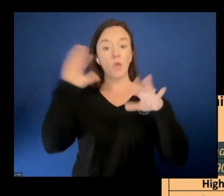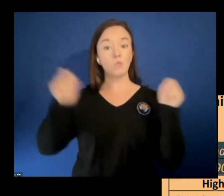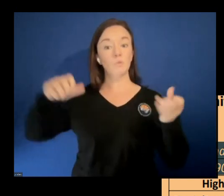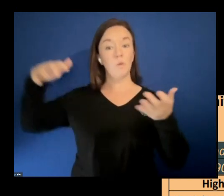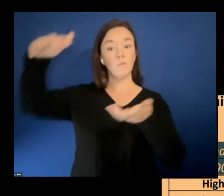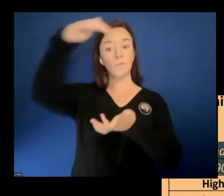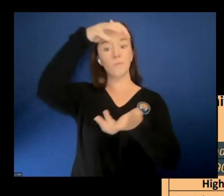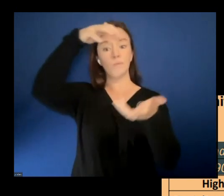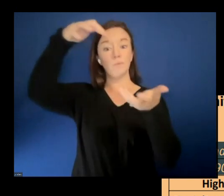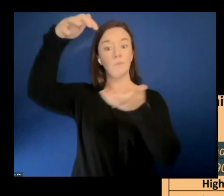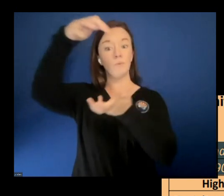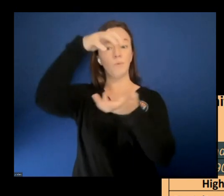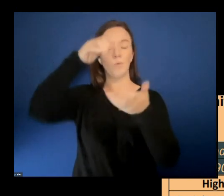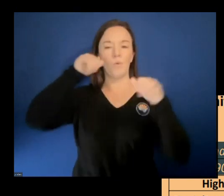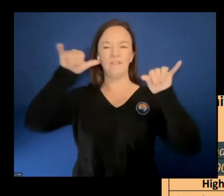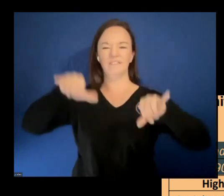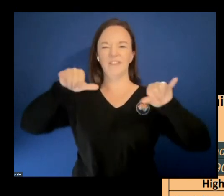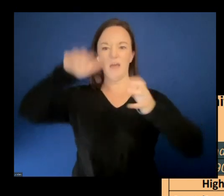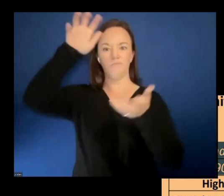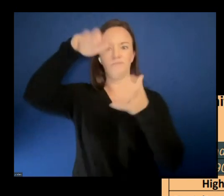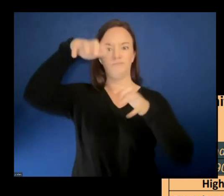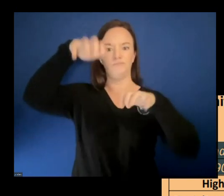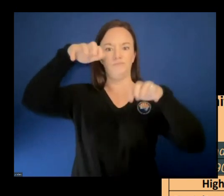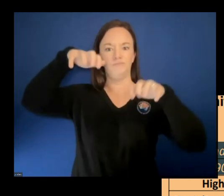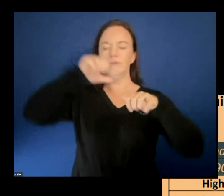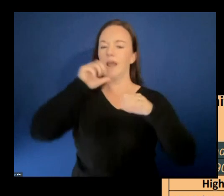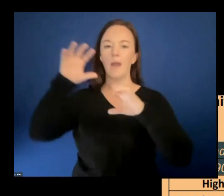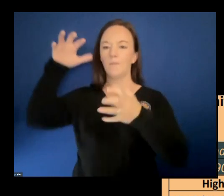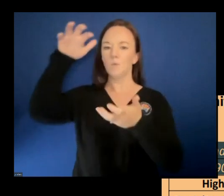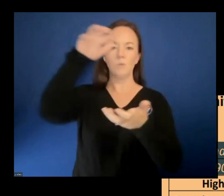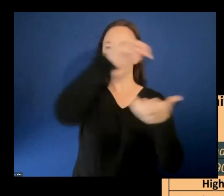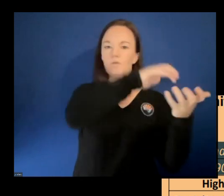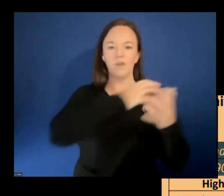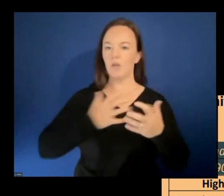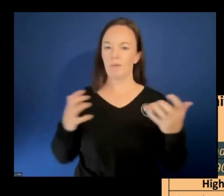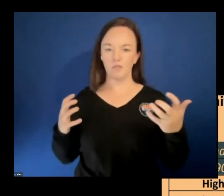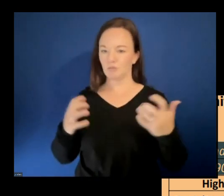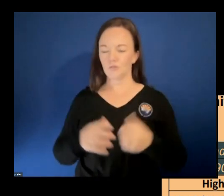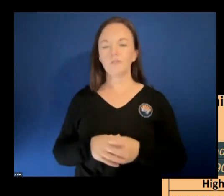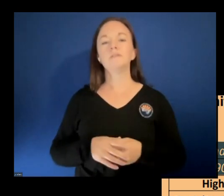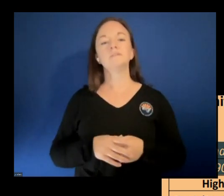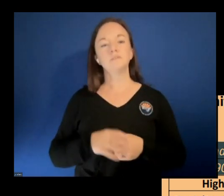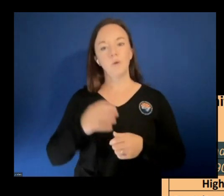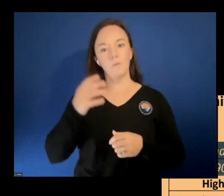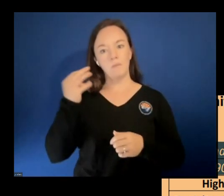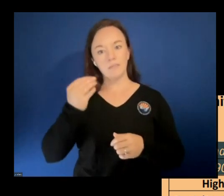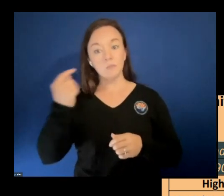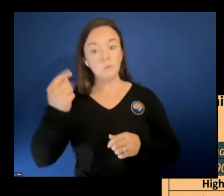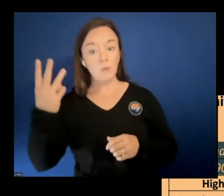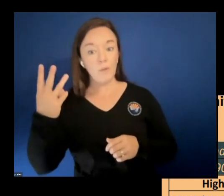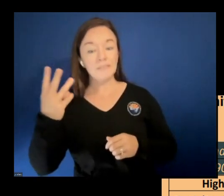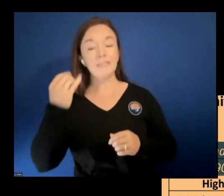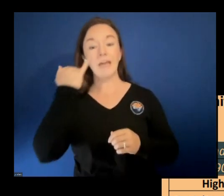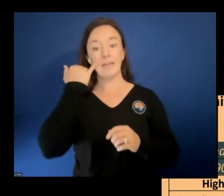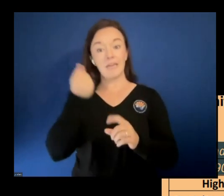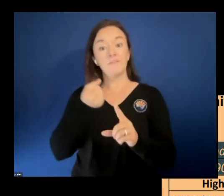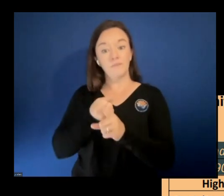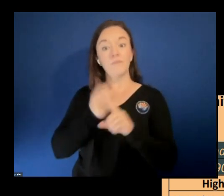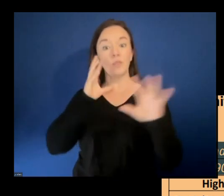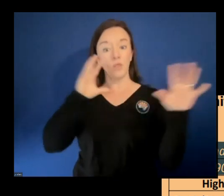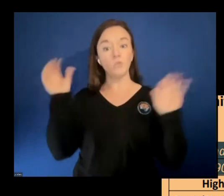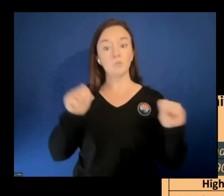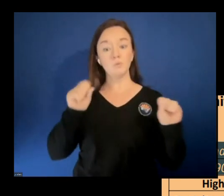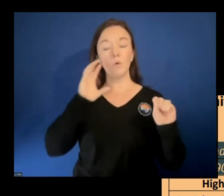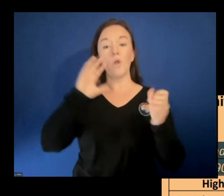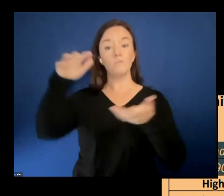much. So as we get into Monday, Tuesday, and Wednesday, most of the thunderstorms that do develop will not move. They will sit over the same